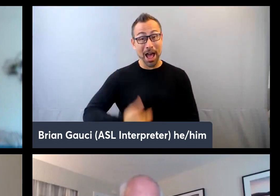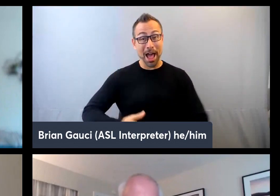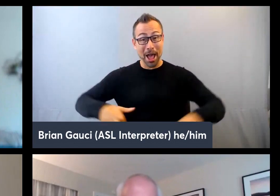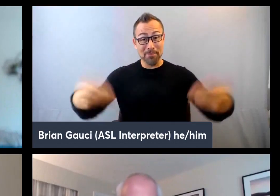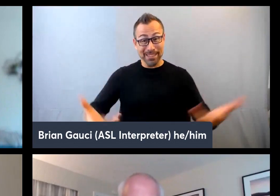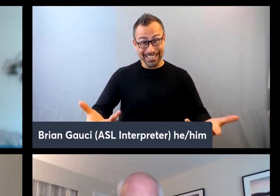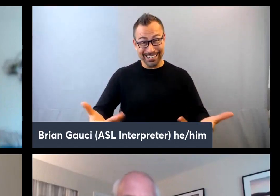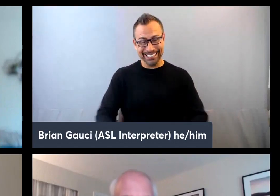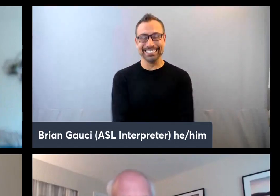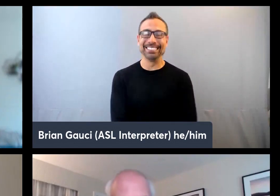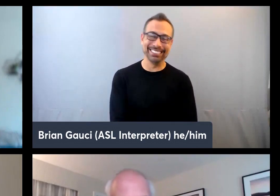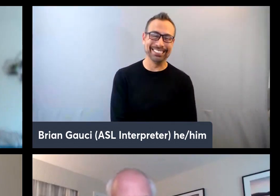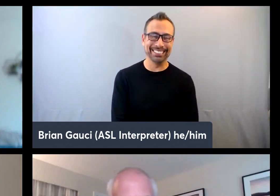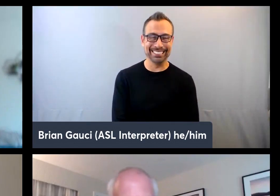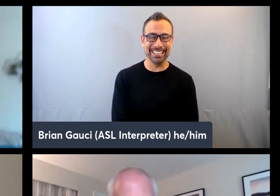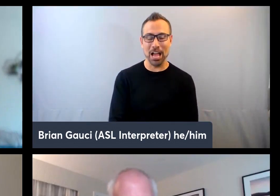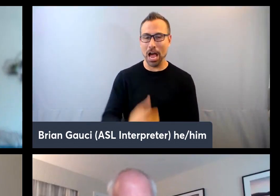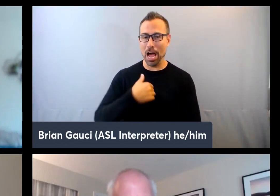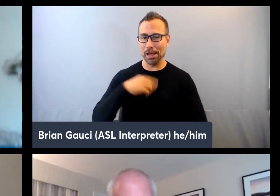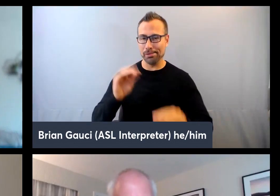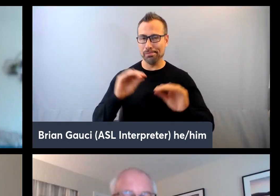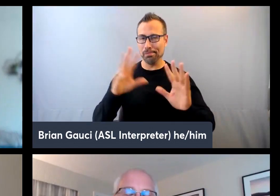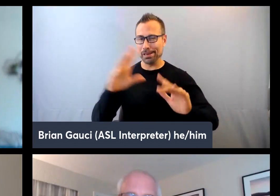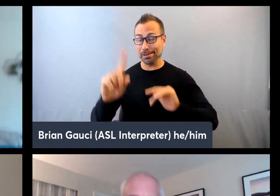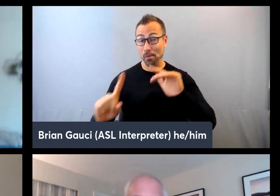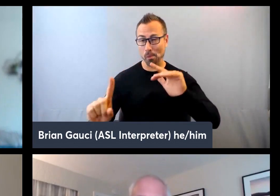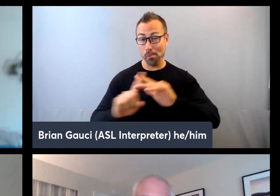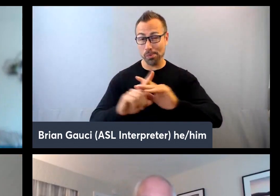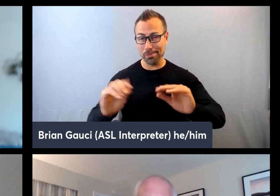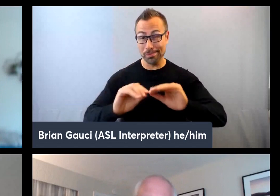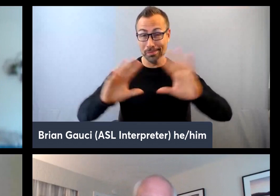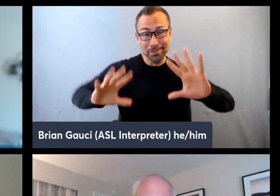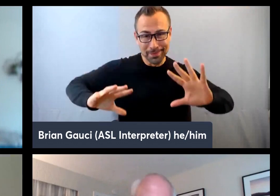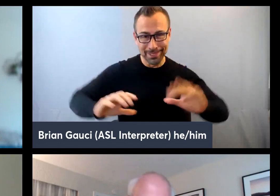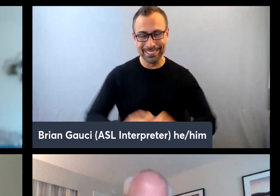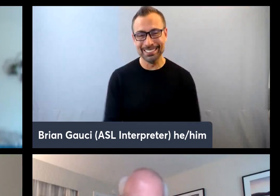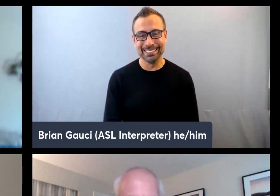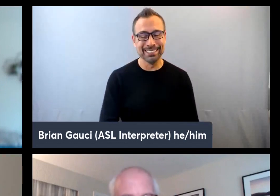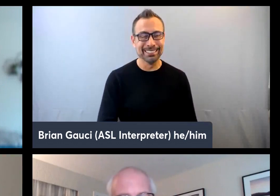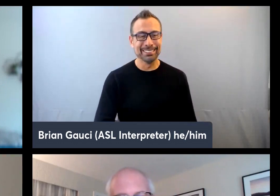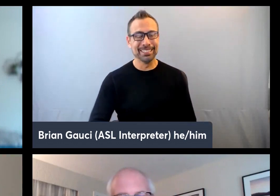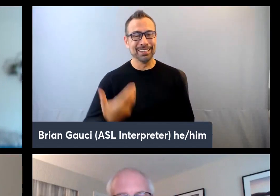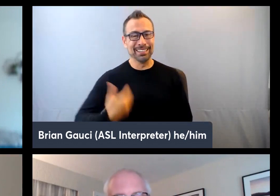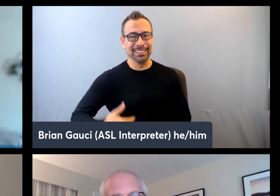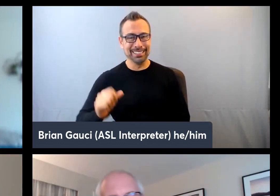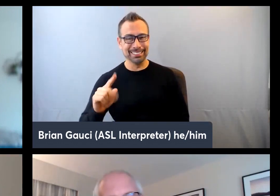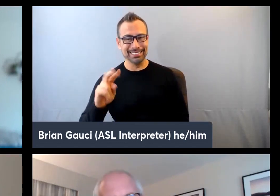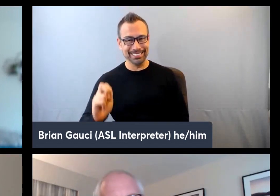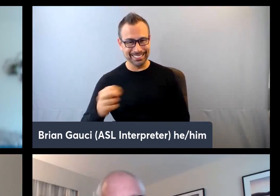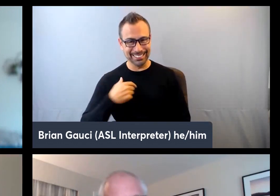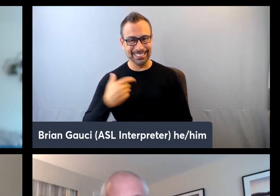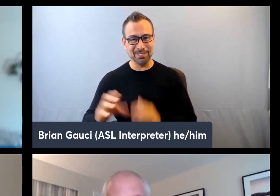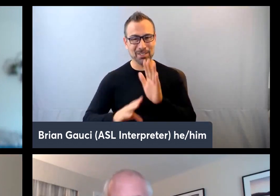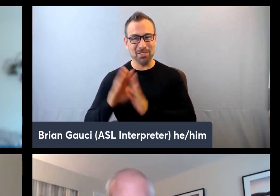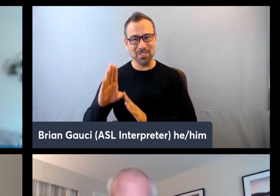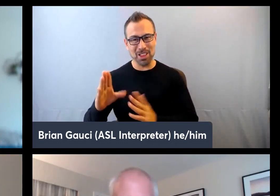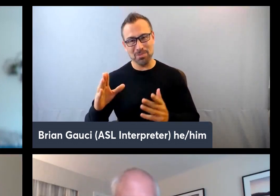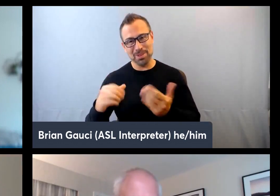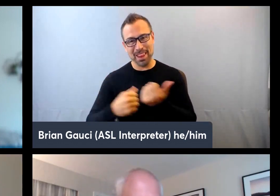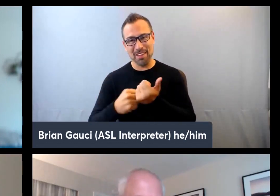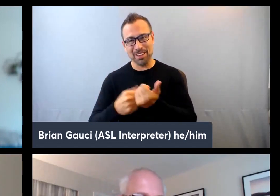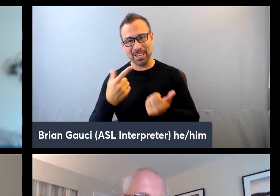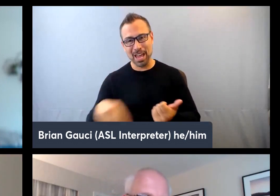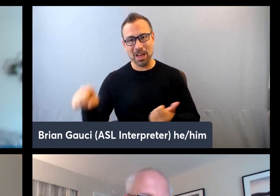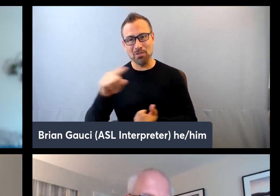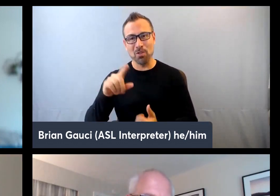here. Well, I magically appeared. Yeah, awesome. If you're just joining in, I'm Steve, a developer advocate at AWS for .NET and PowerShell.